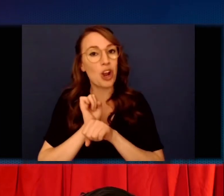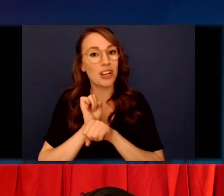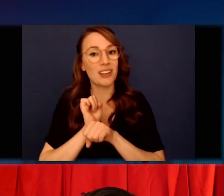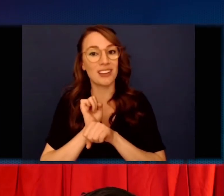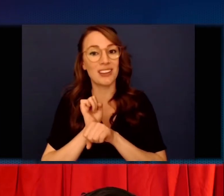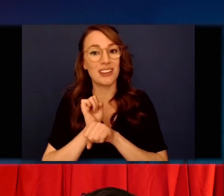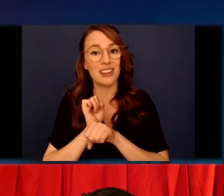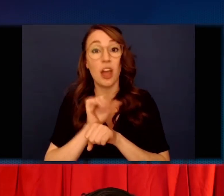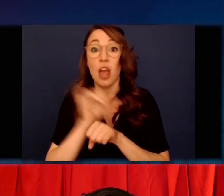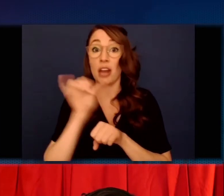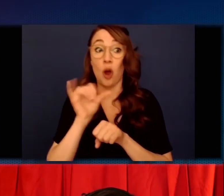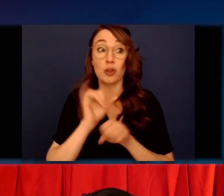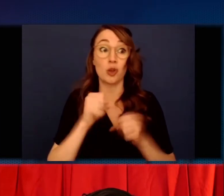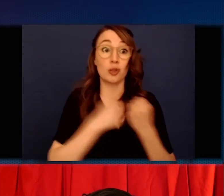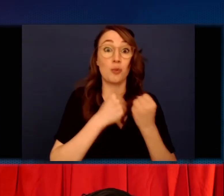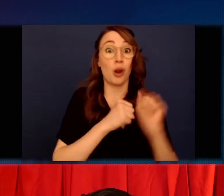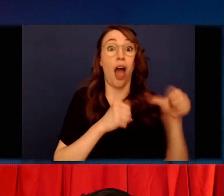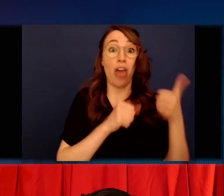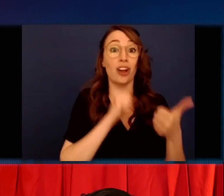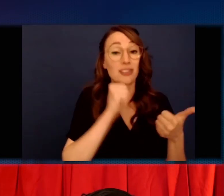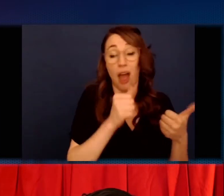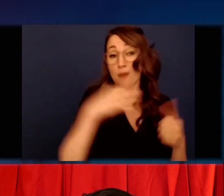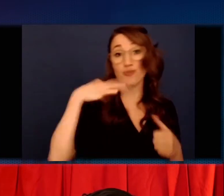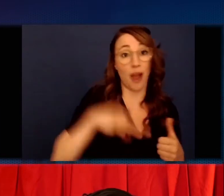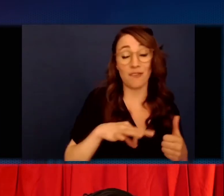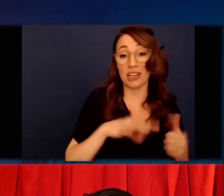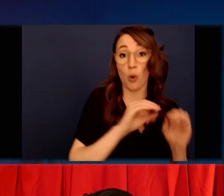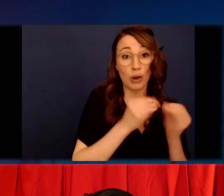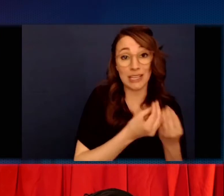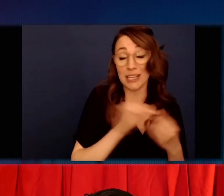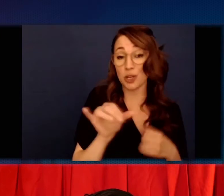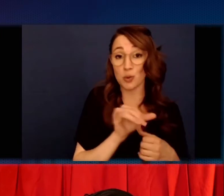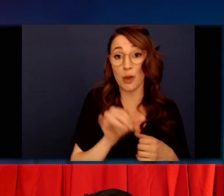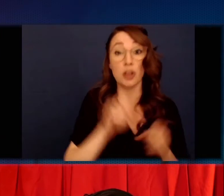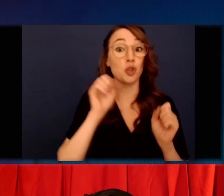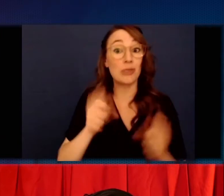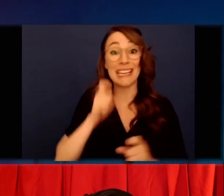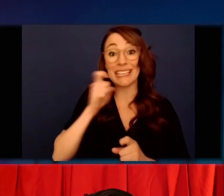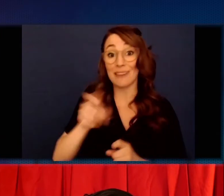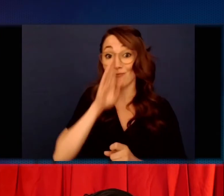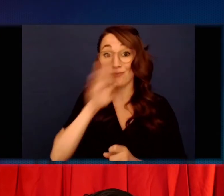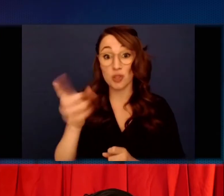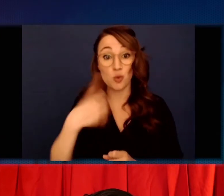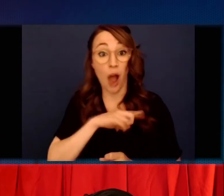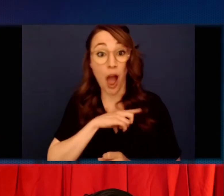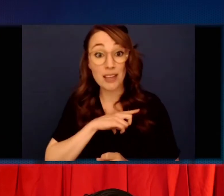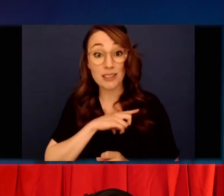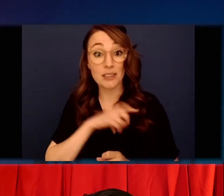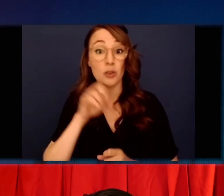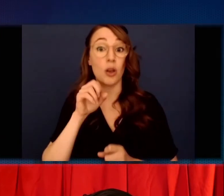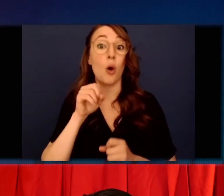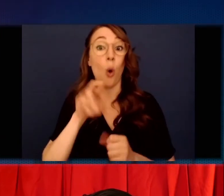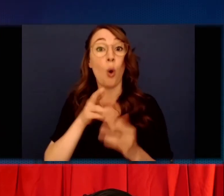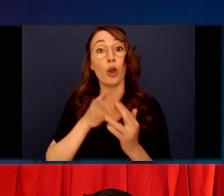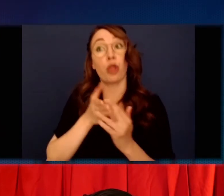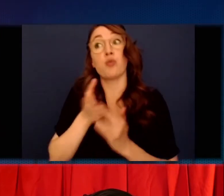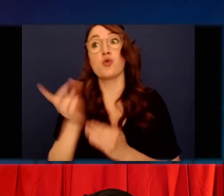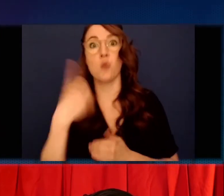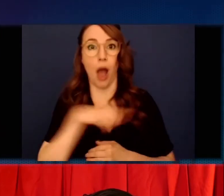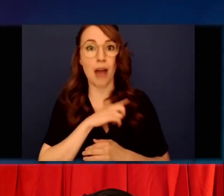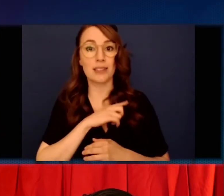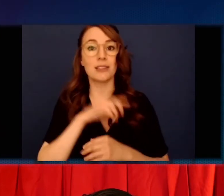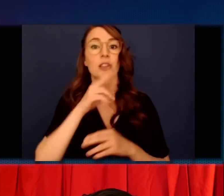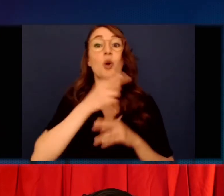other nonprofits. There's many ways you can give to or through United Way. So historically, a United Way is what we call